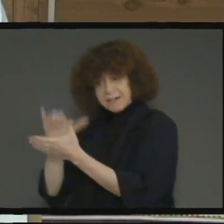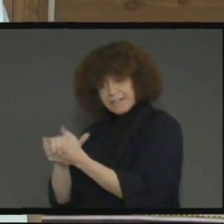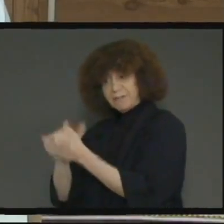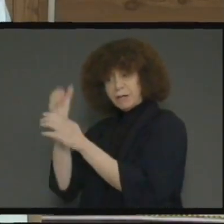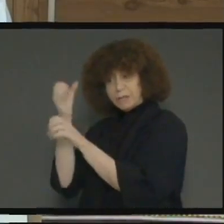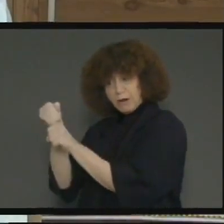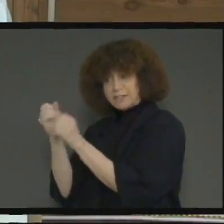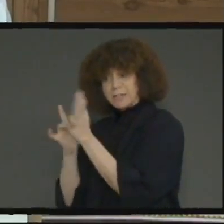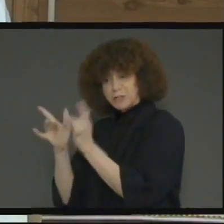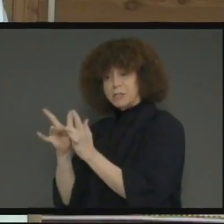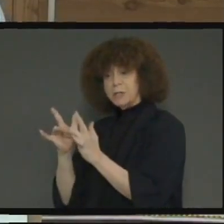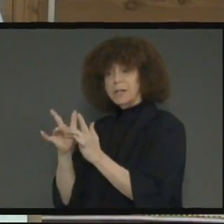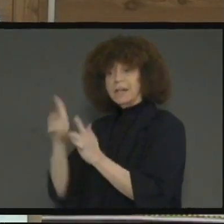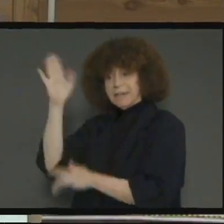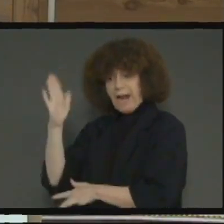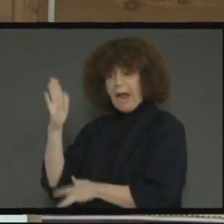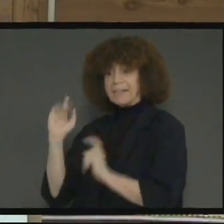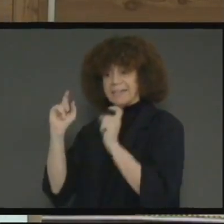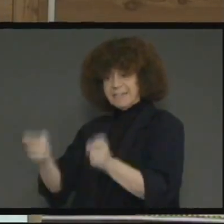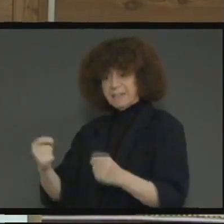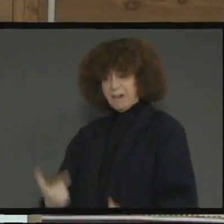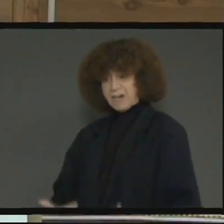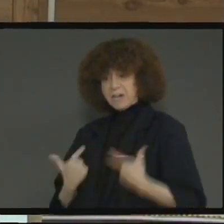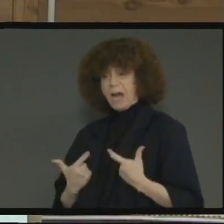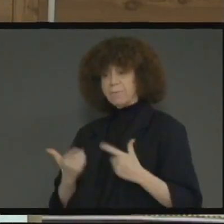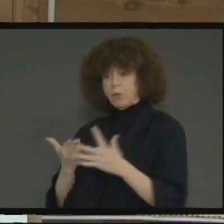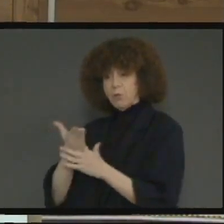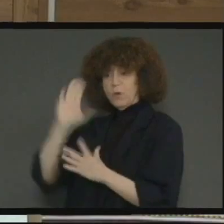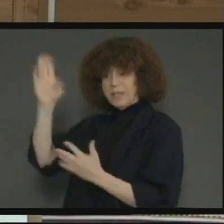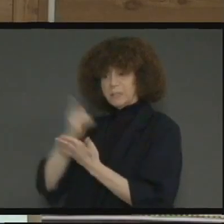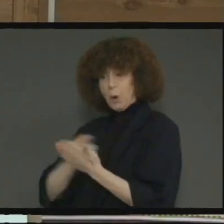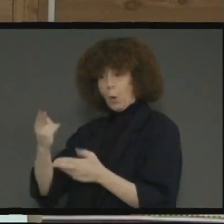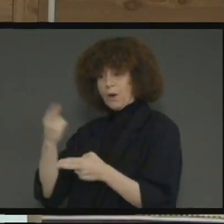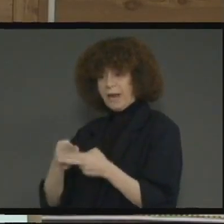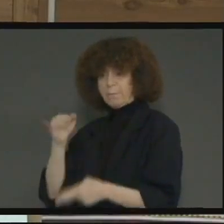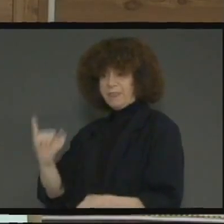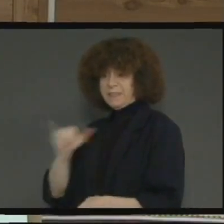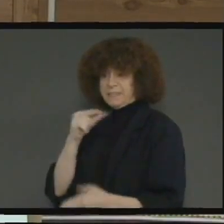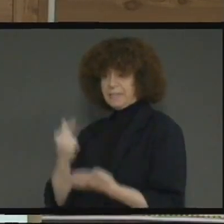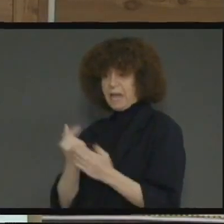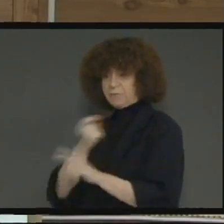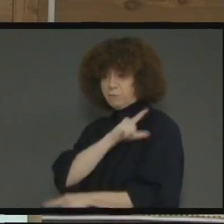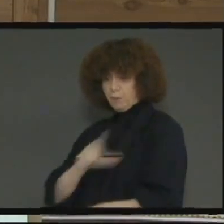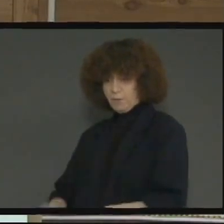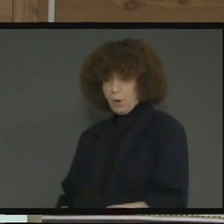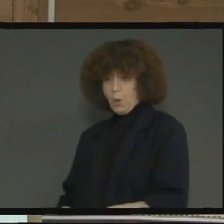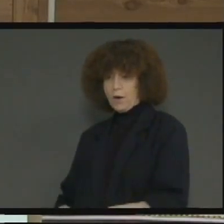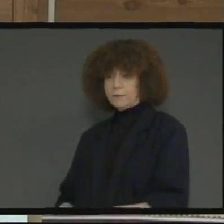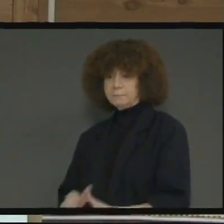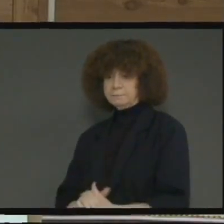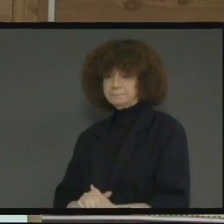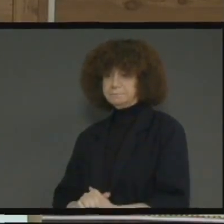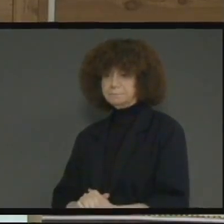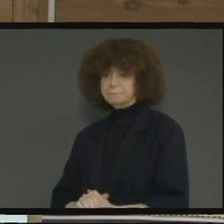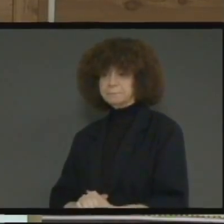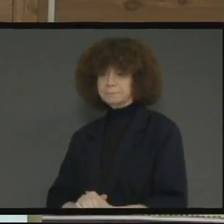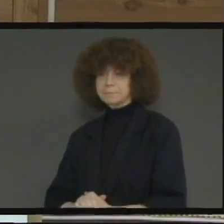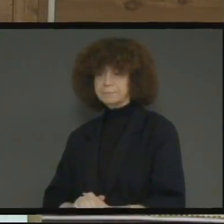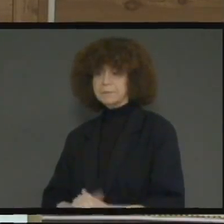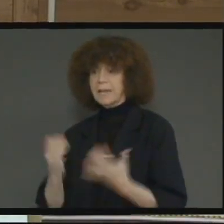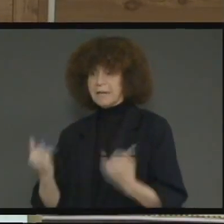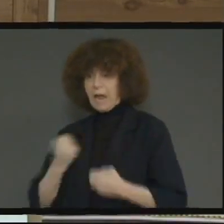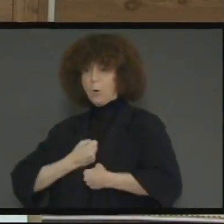third day in accordance with the Scriptures, and that he appeared to Cephas, then to the 12.